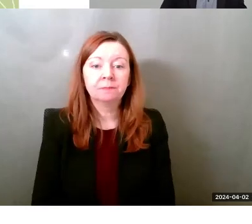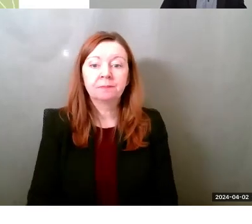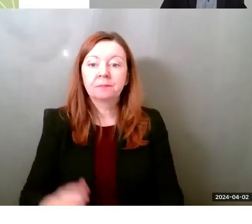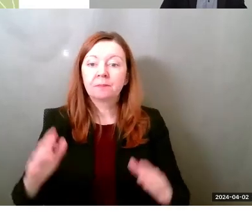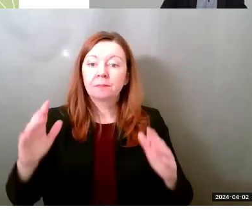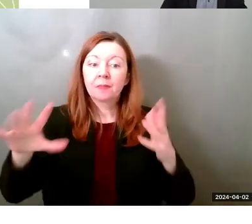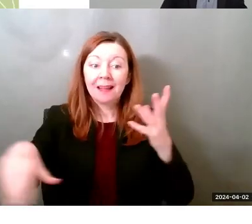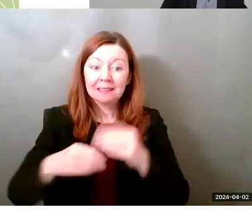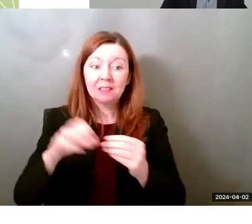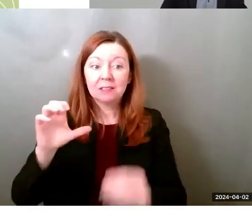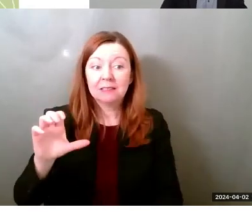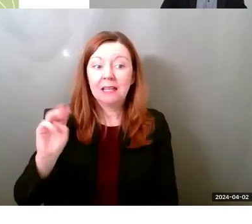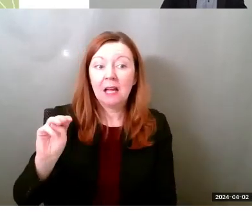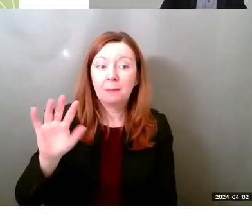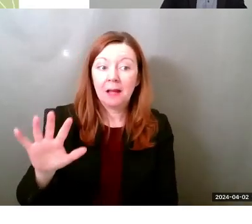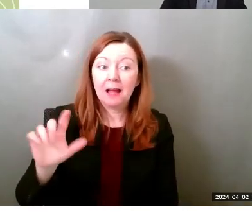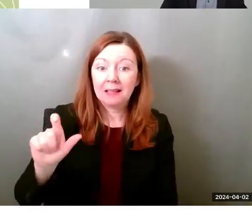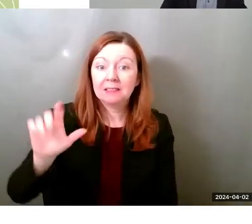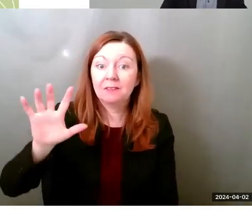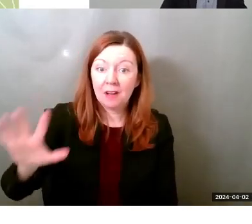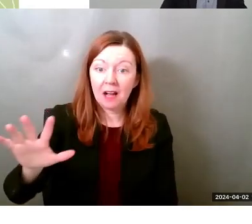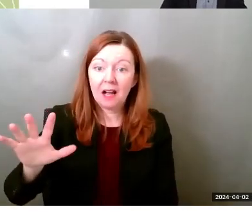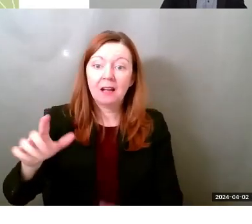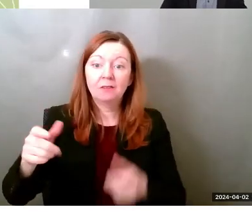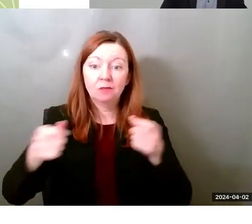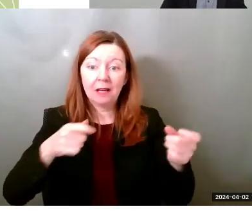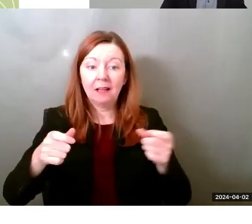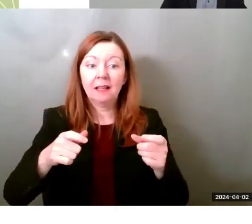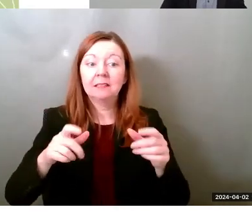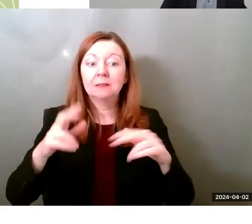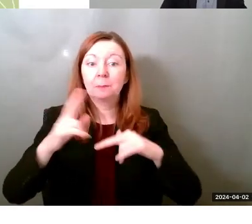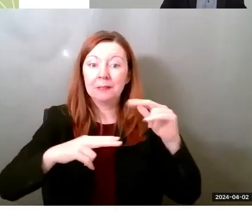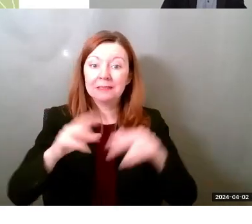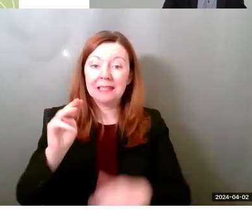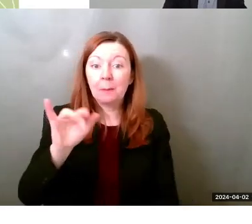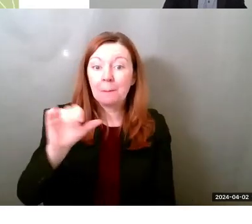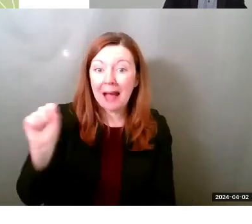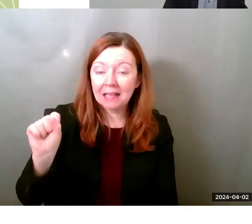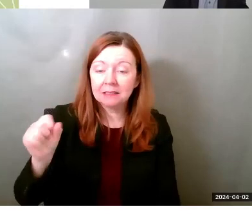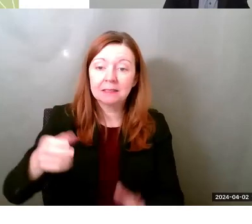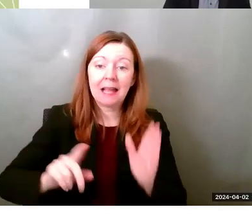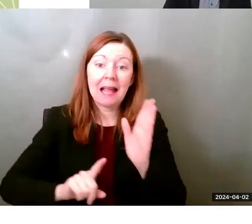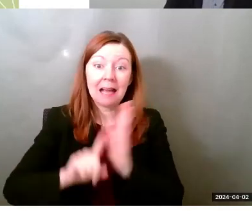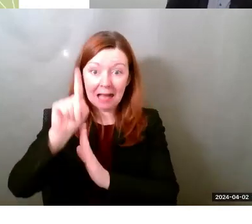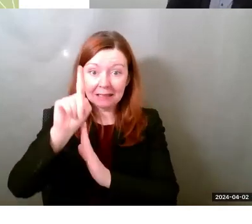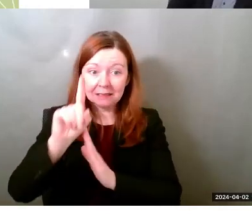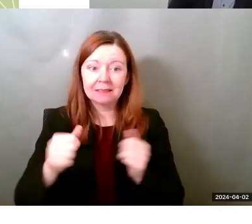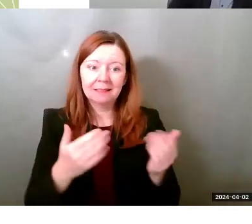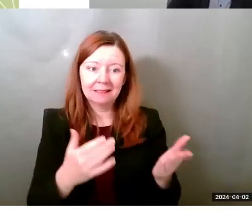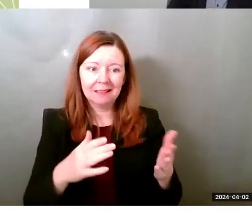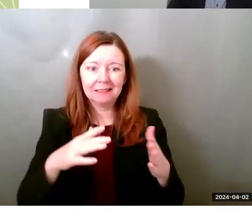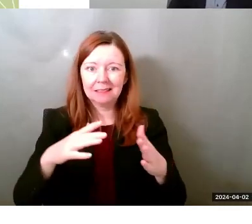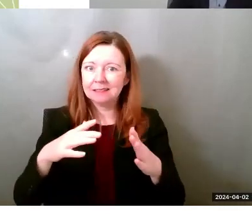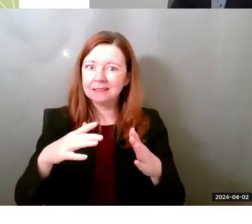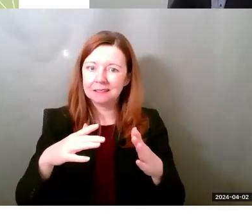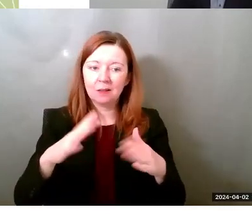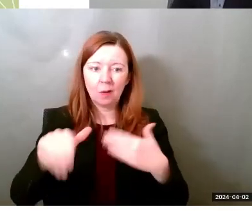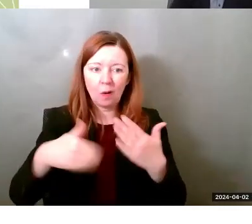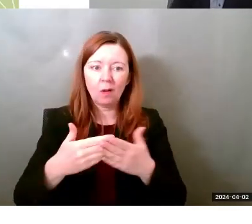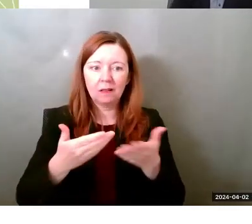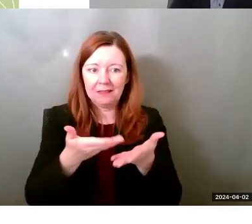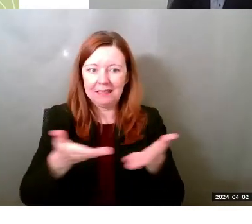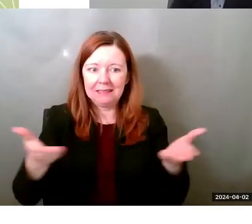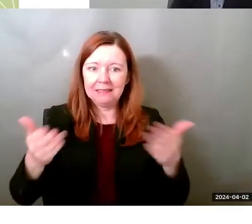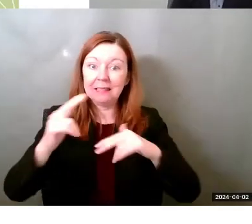Additionally, CMX5 zoning regulates building mass and height. This is a contextual height map of all of the existing